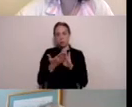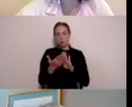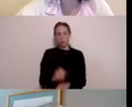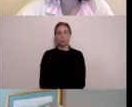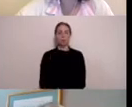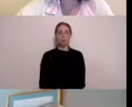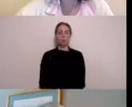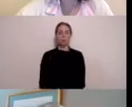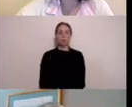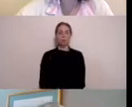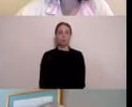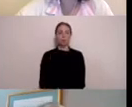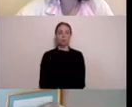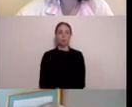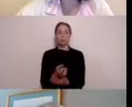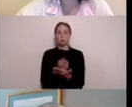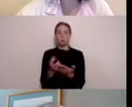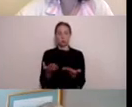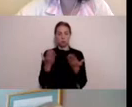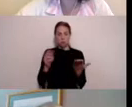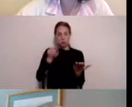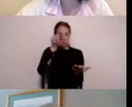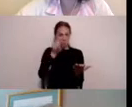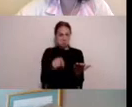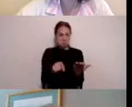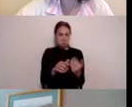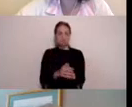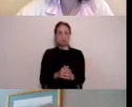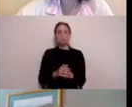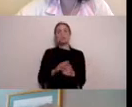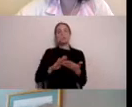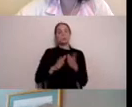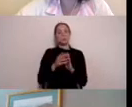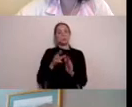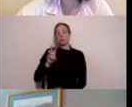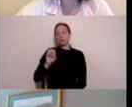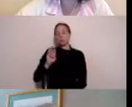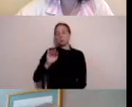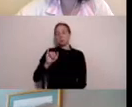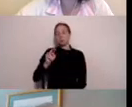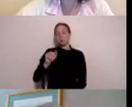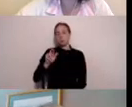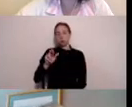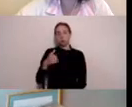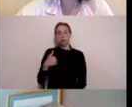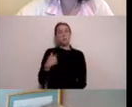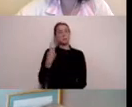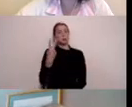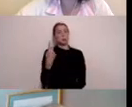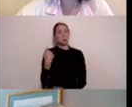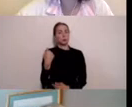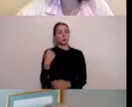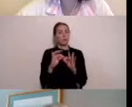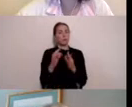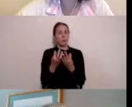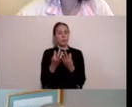So the resources that we've offered we've had community webinars. We've had 2 family community webinars, which includes the entire